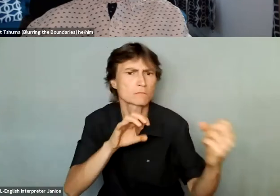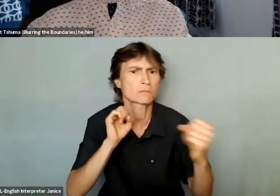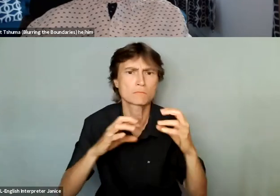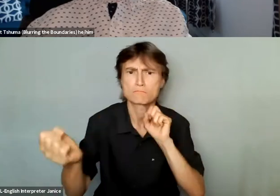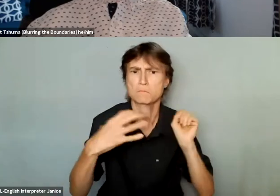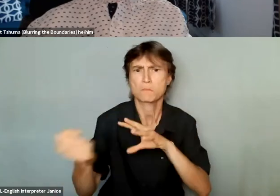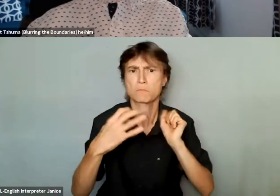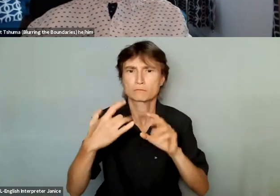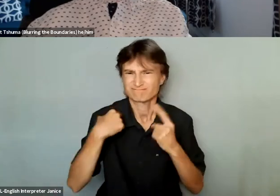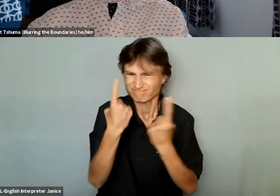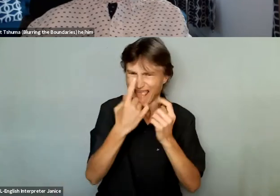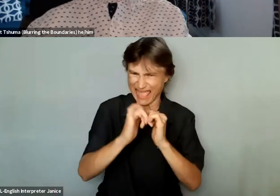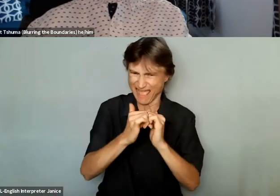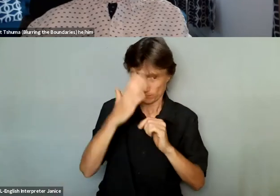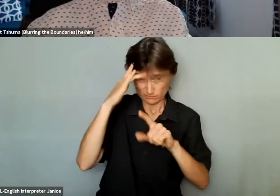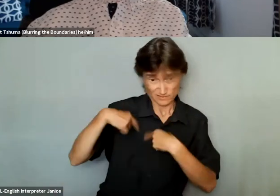make things work online.